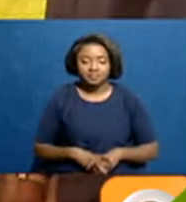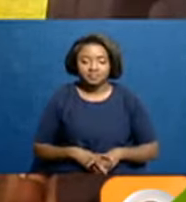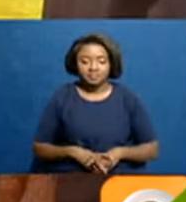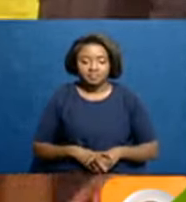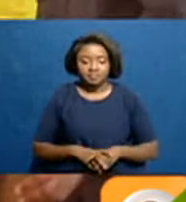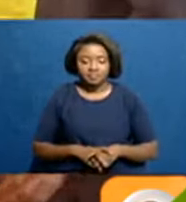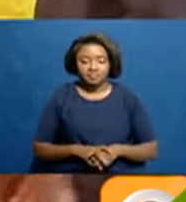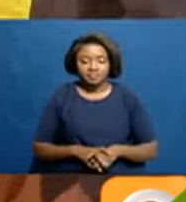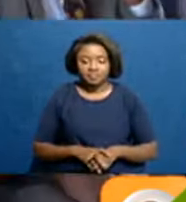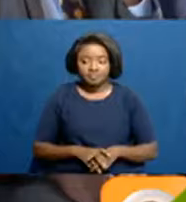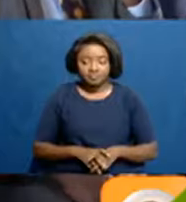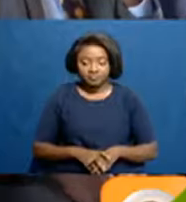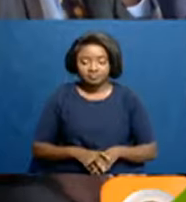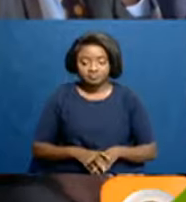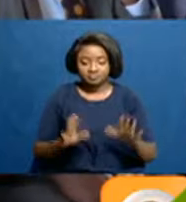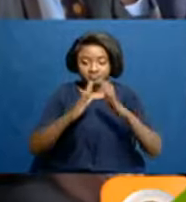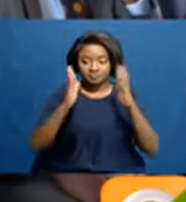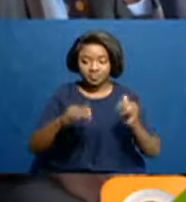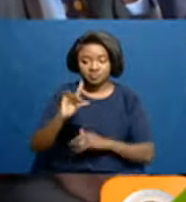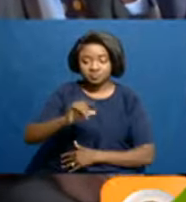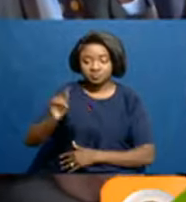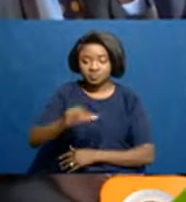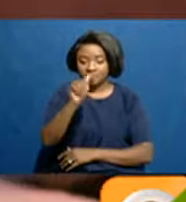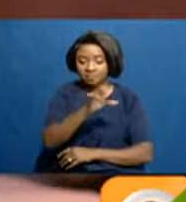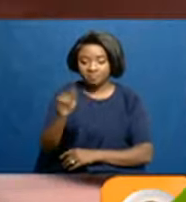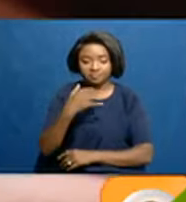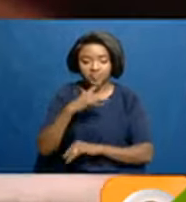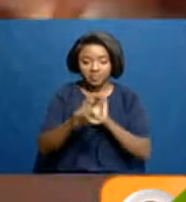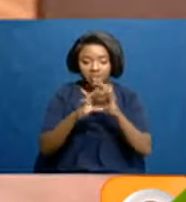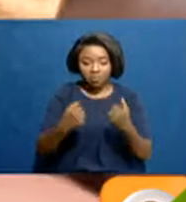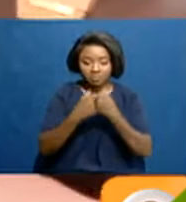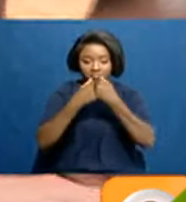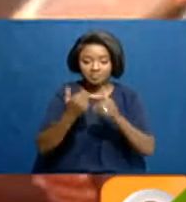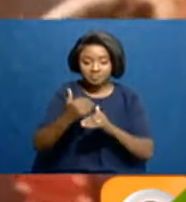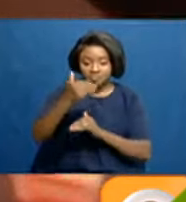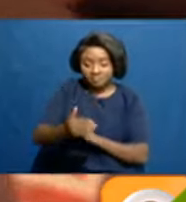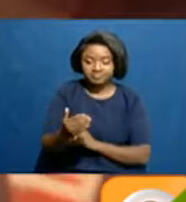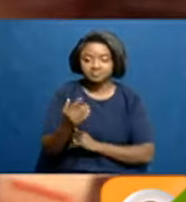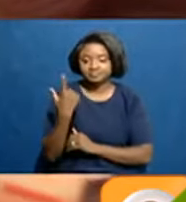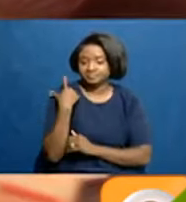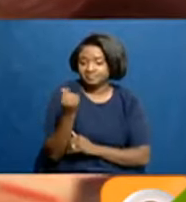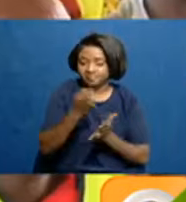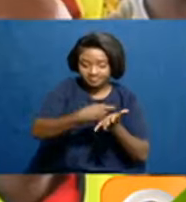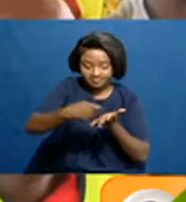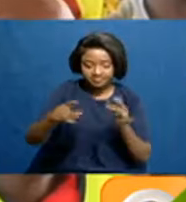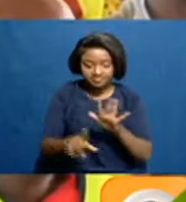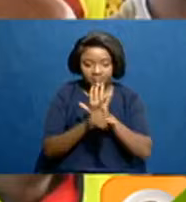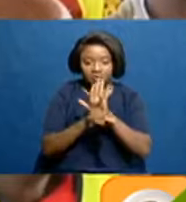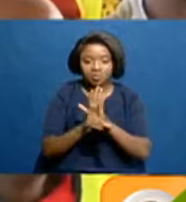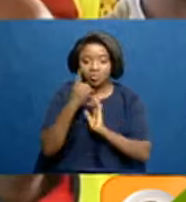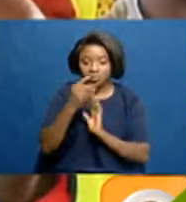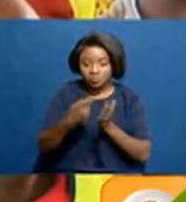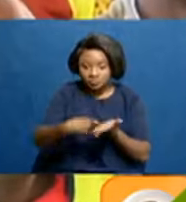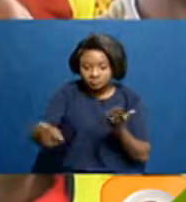The Affordable Housing Act faces a legal hurdle barely a day after it was signed into law by